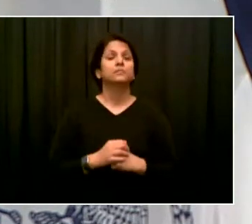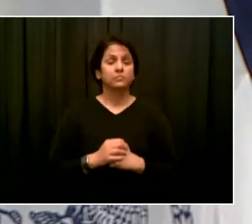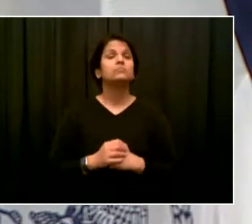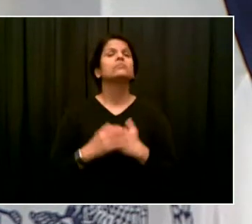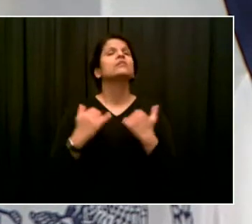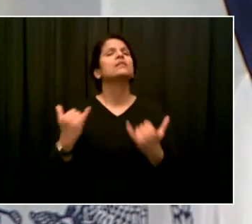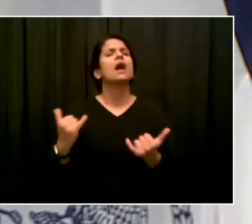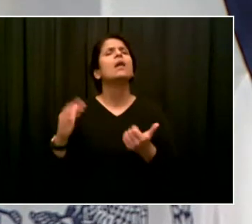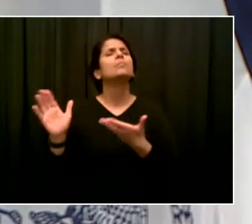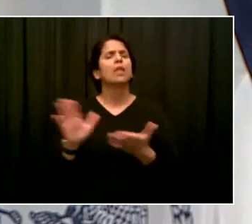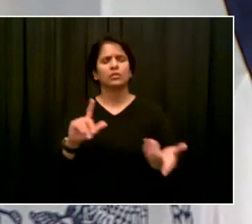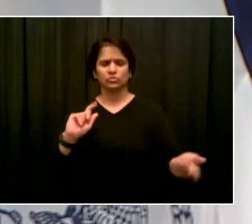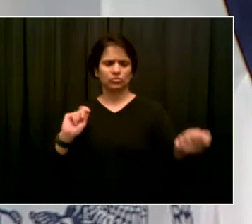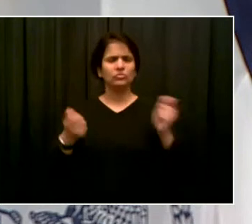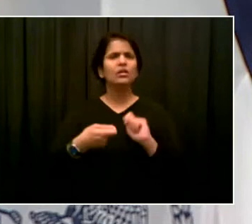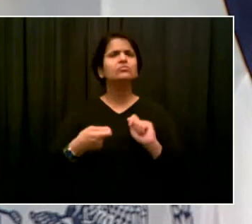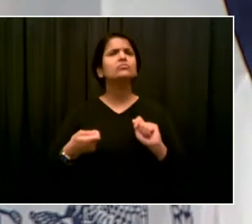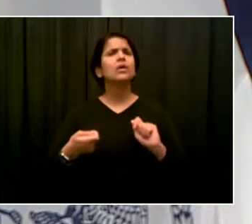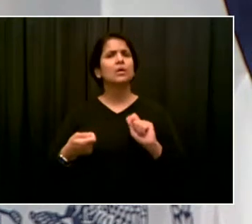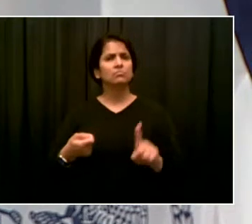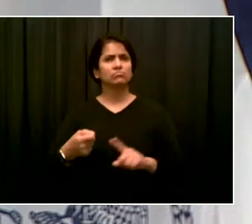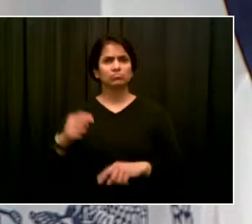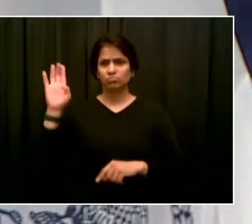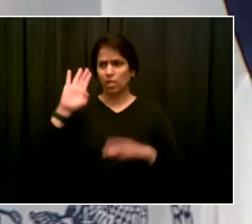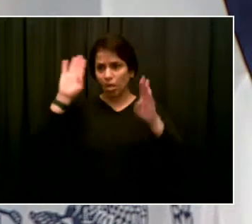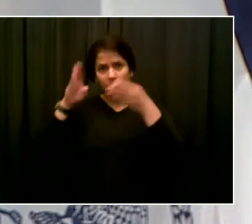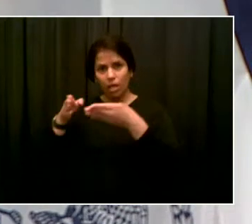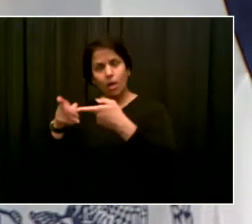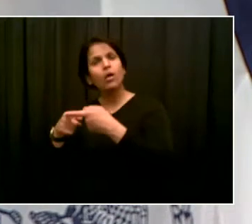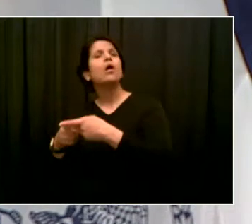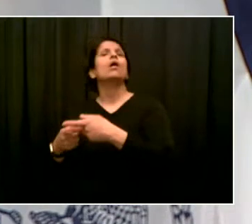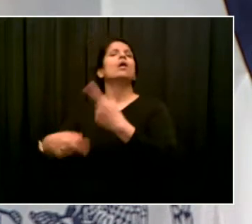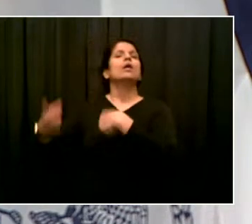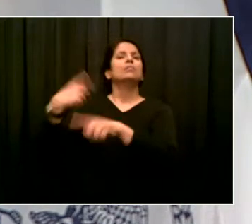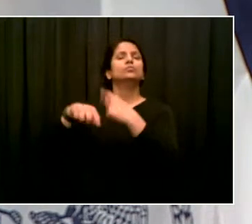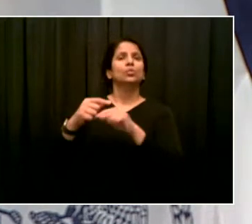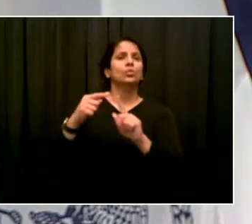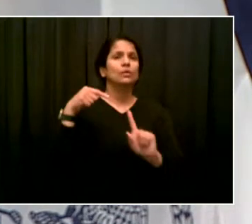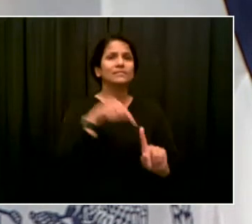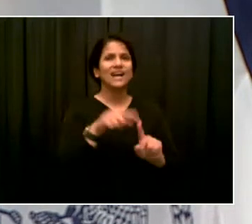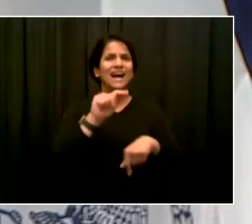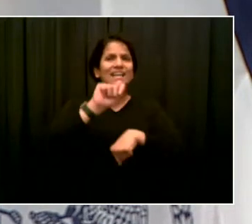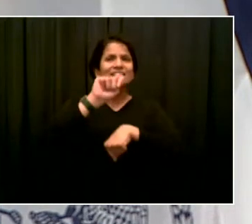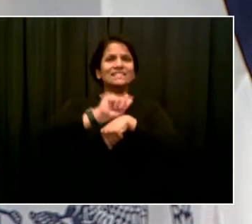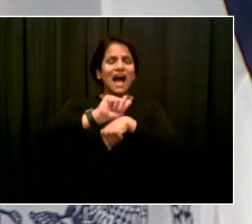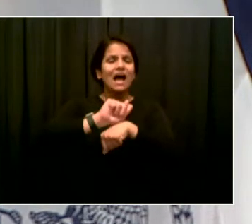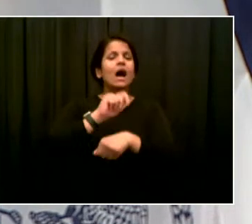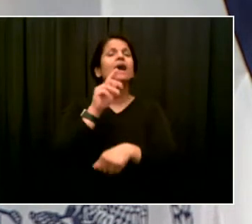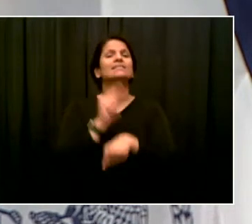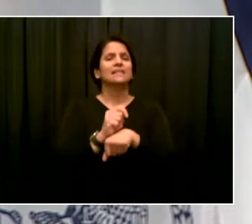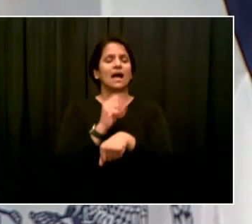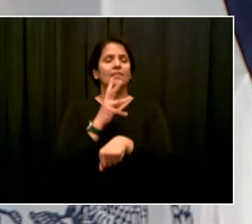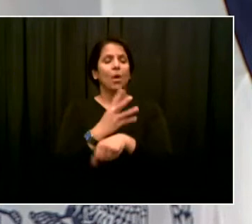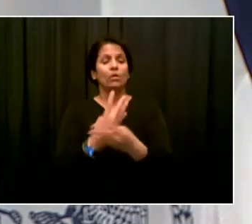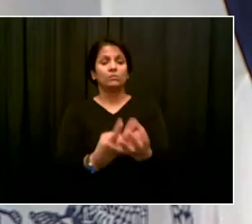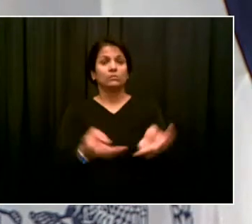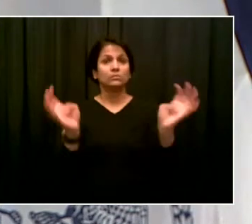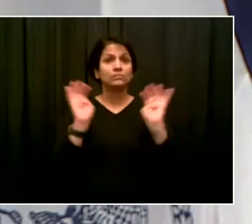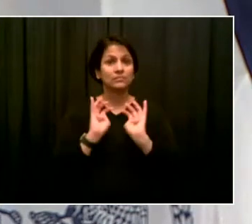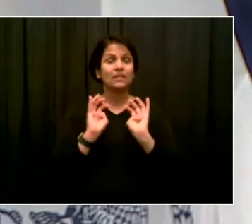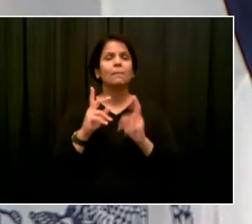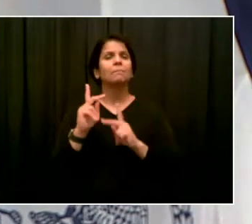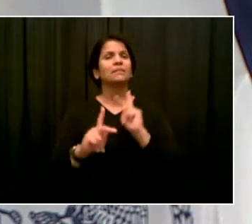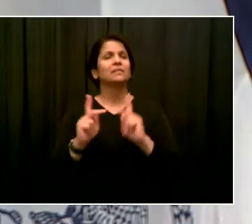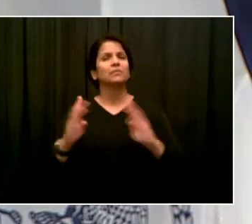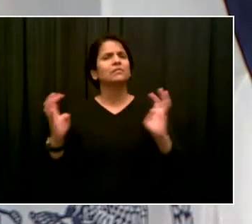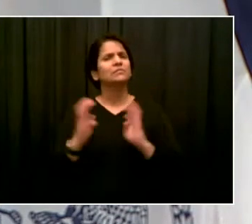and where, and also at NYCHA. So where is it starting, and why did you shift from that former